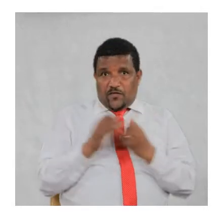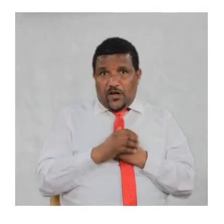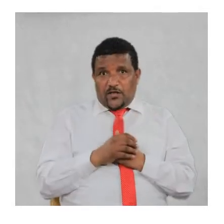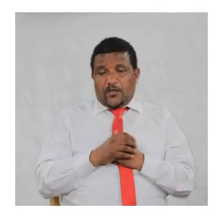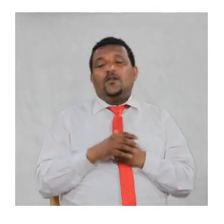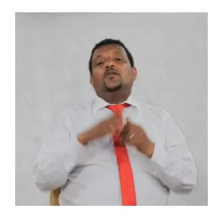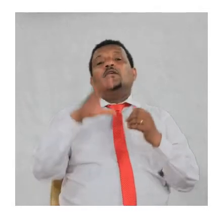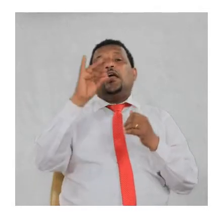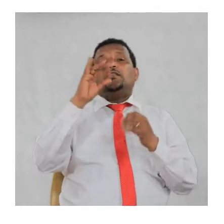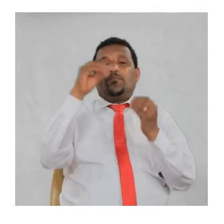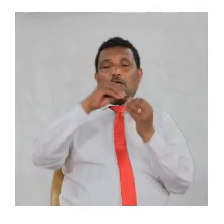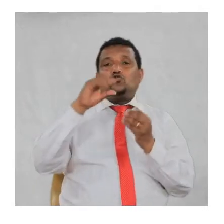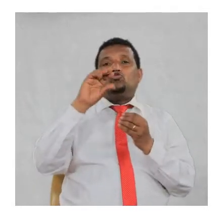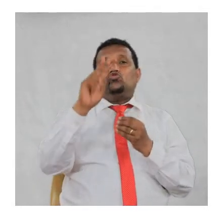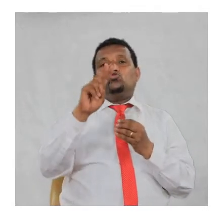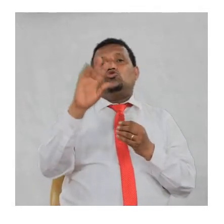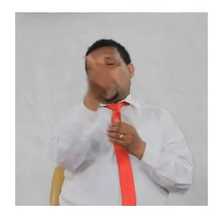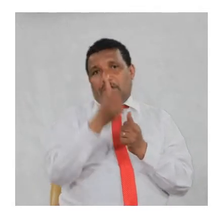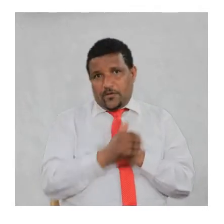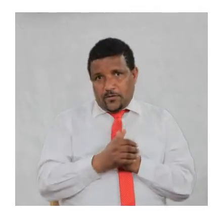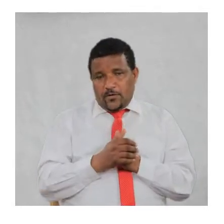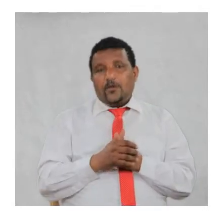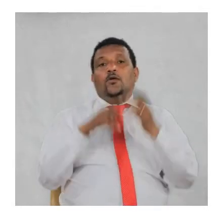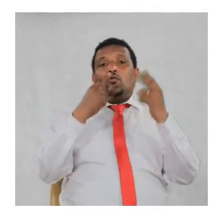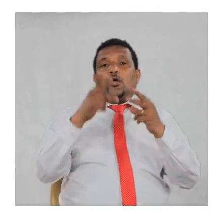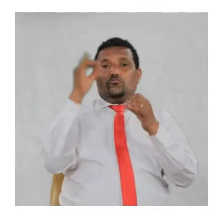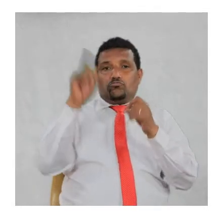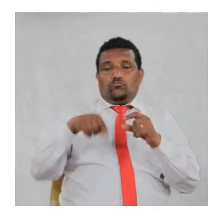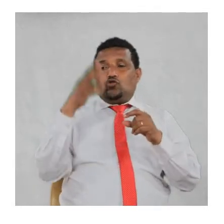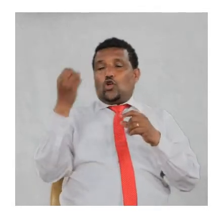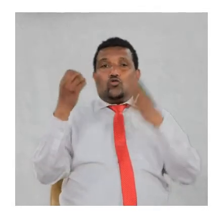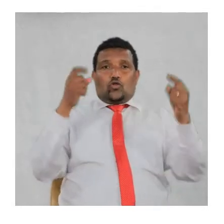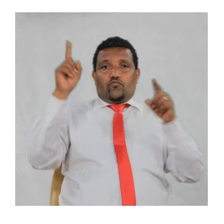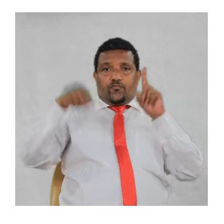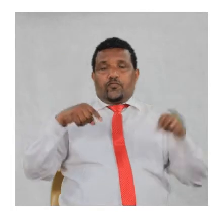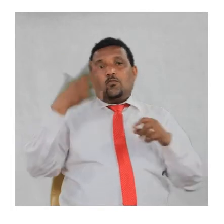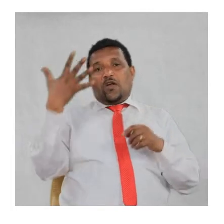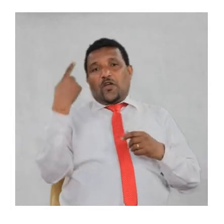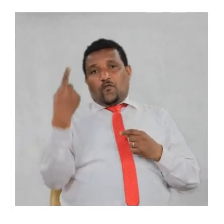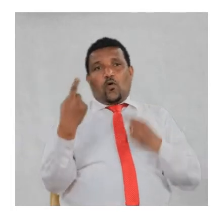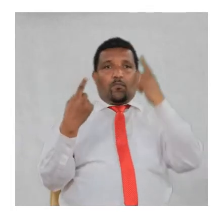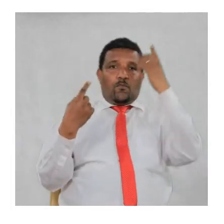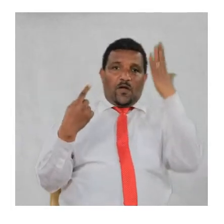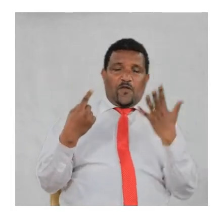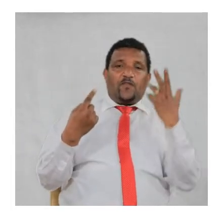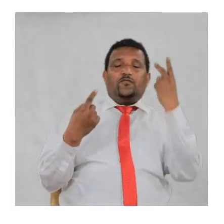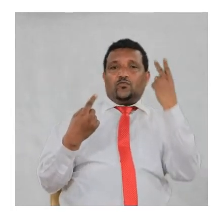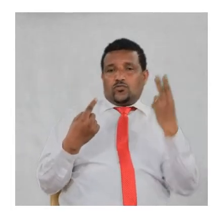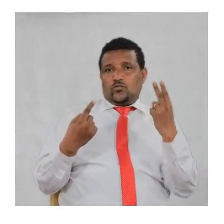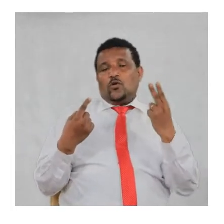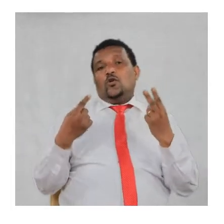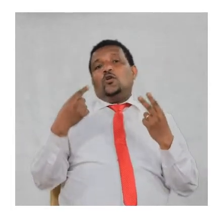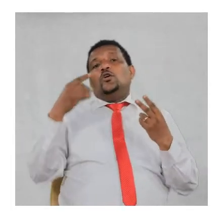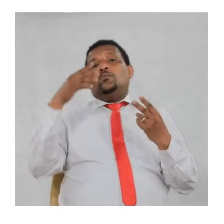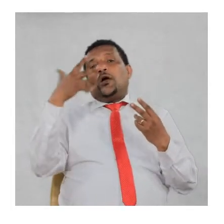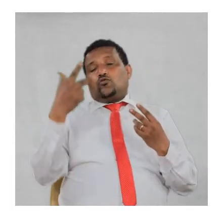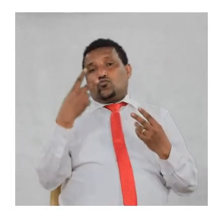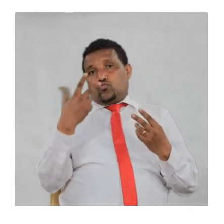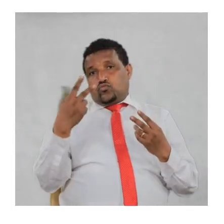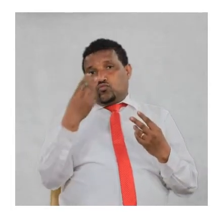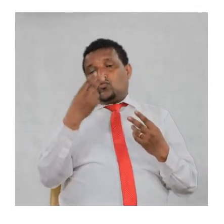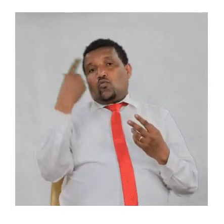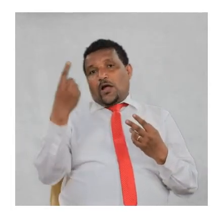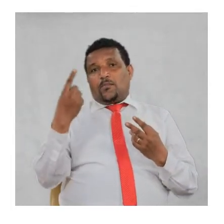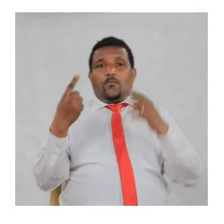by 8 plus 2 is 10, and when we cancel 0 for 0, by 5 1, by 5 2, by 2 1, by 2 3,